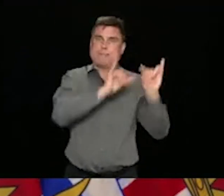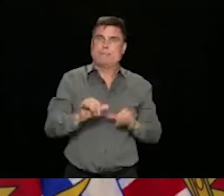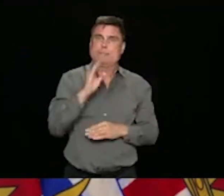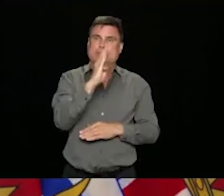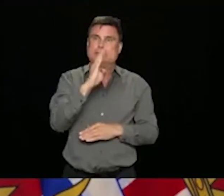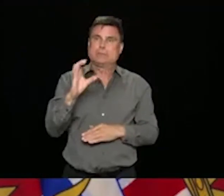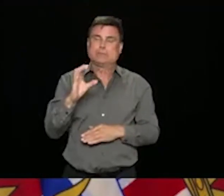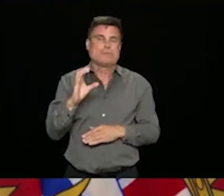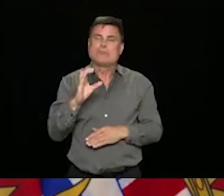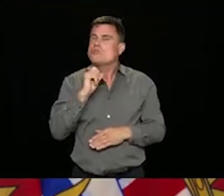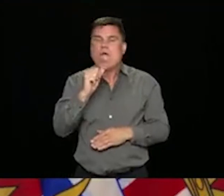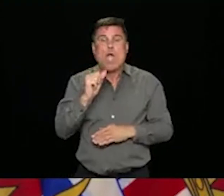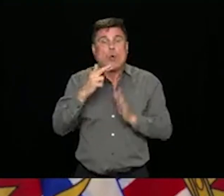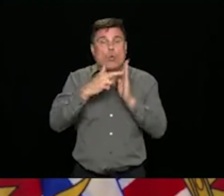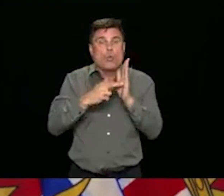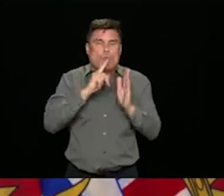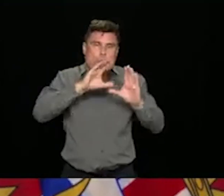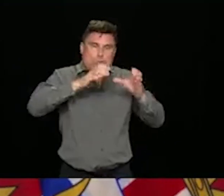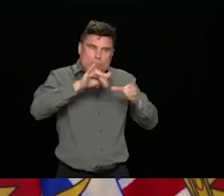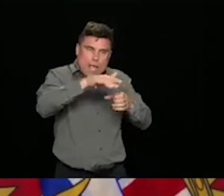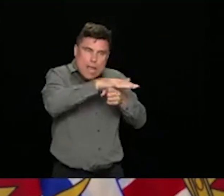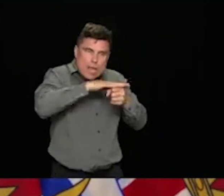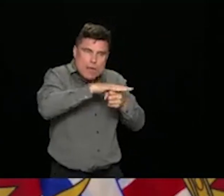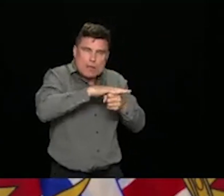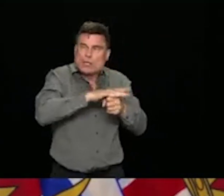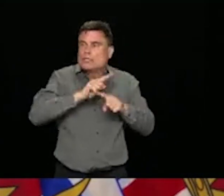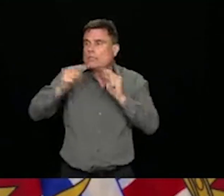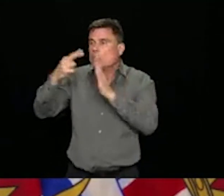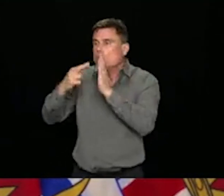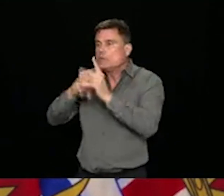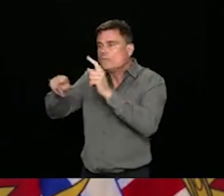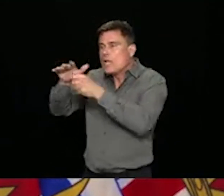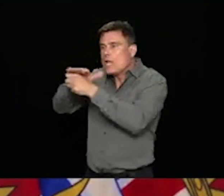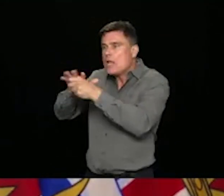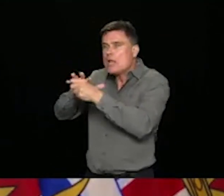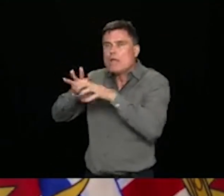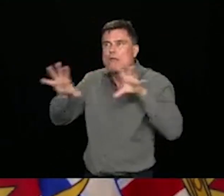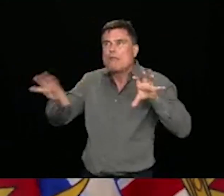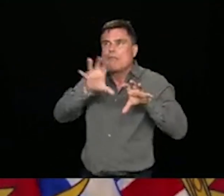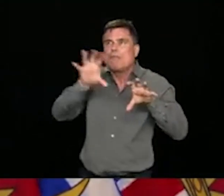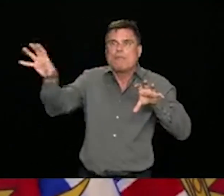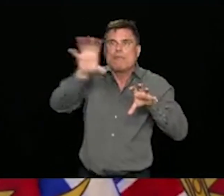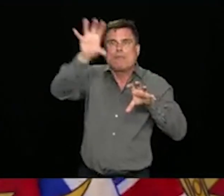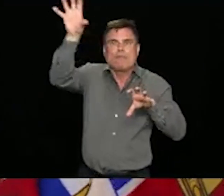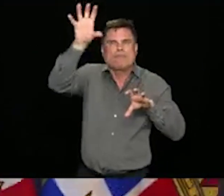I haven't seen the letter from Mr. Wilkinson.